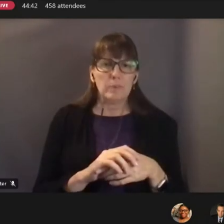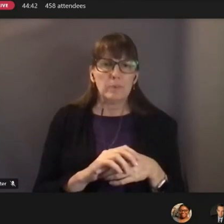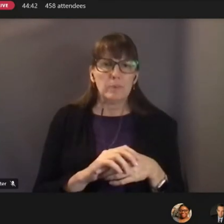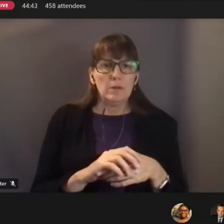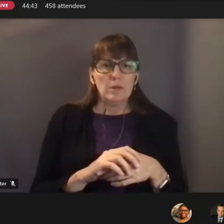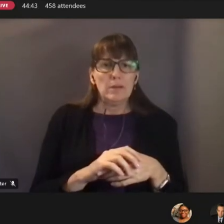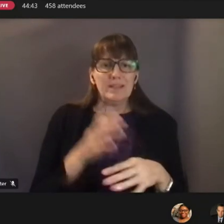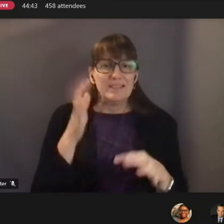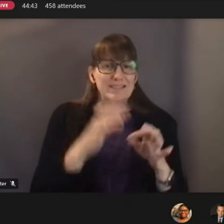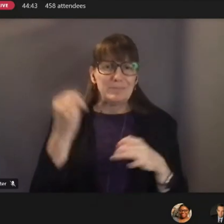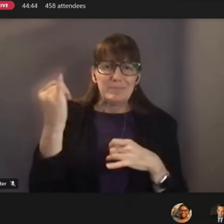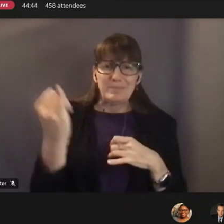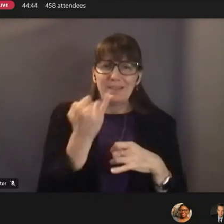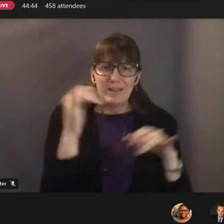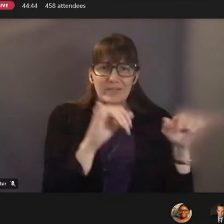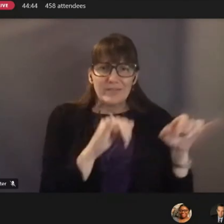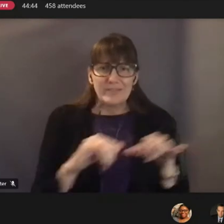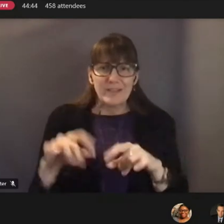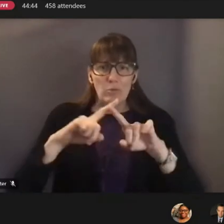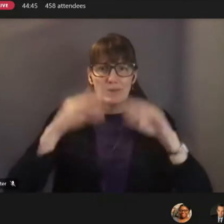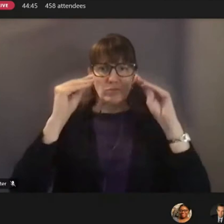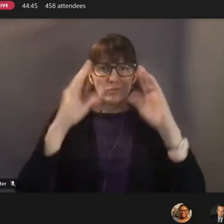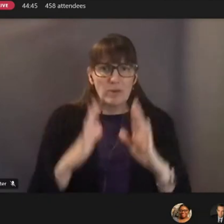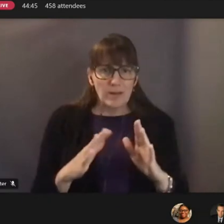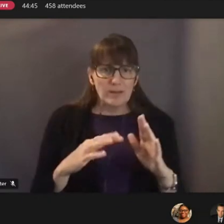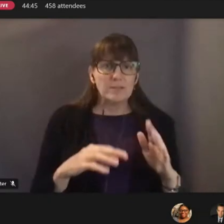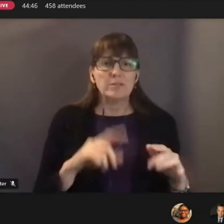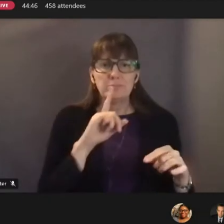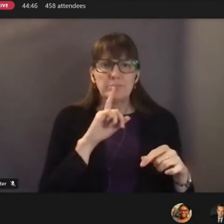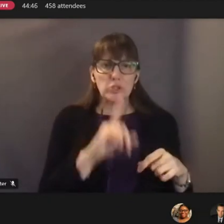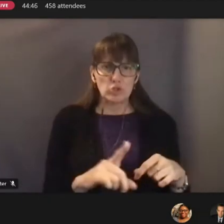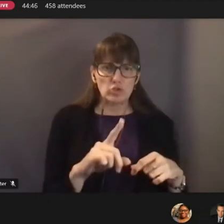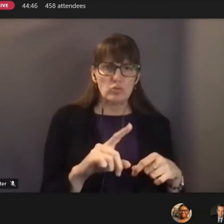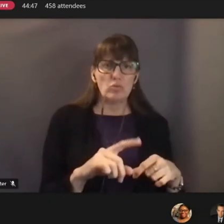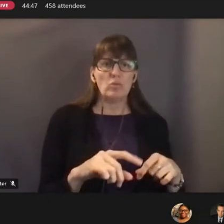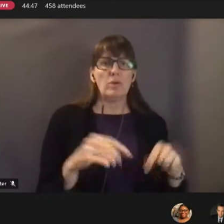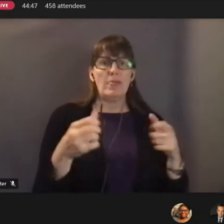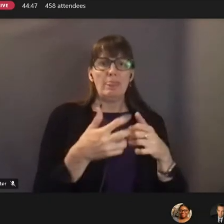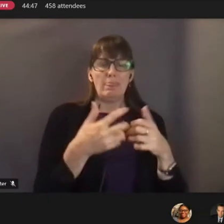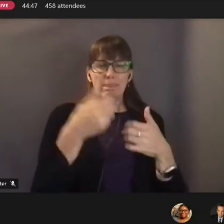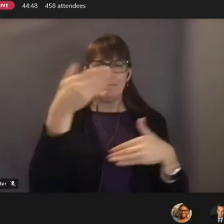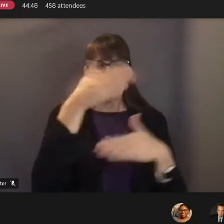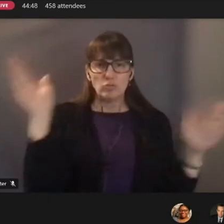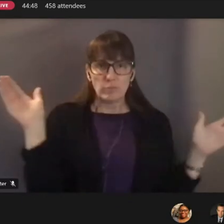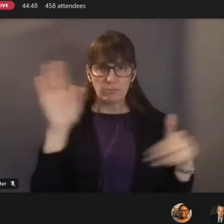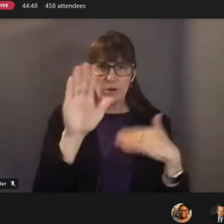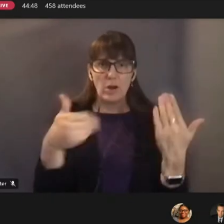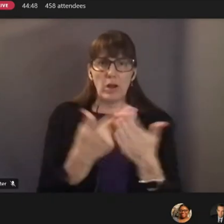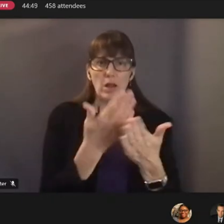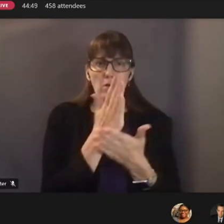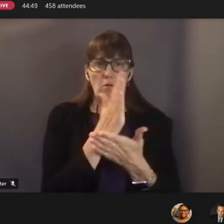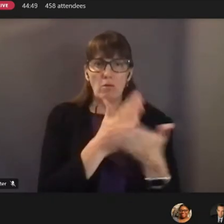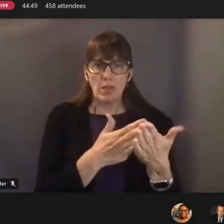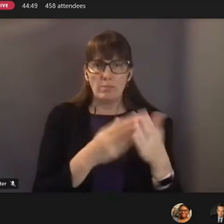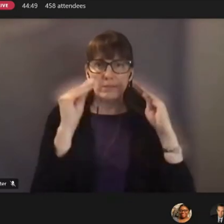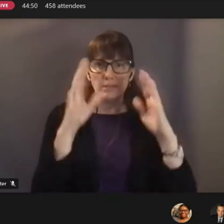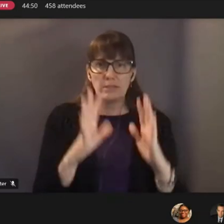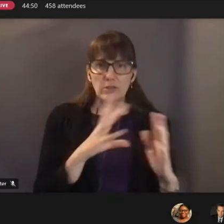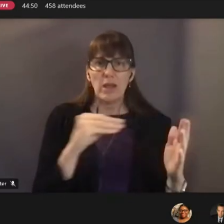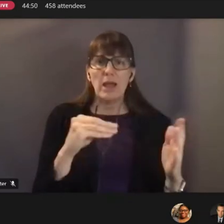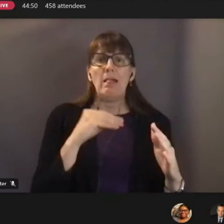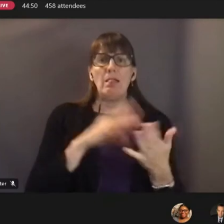reporting. At the same time, we will work to ensure and to enhance our approach to standards-based instruction by providing all